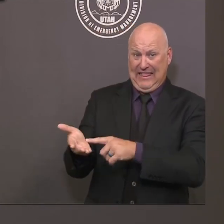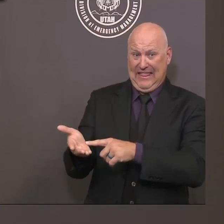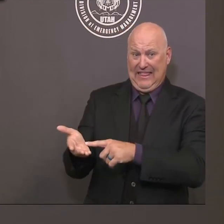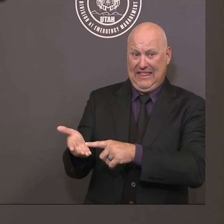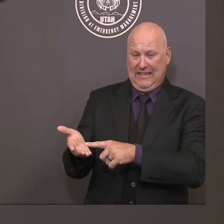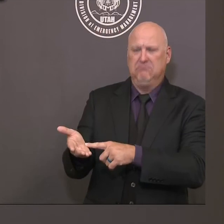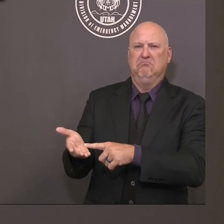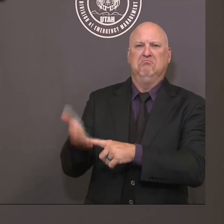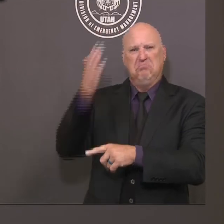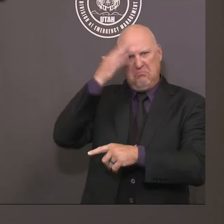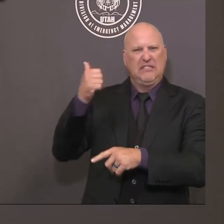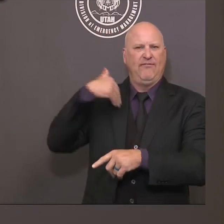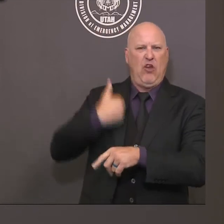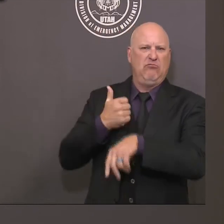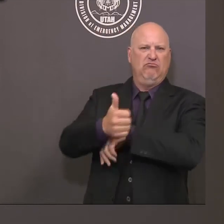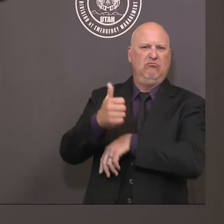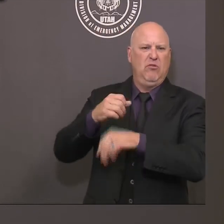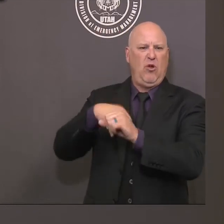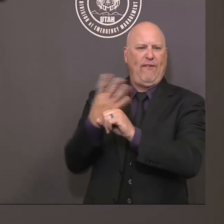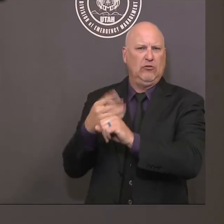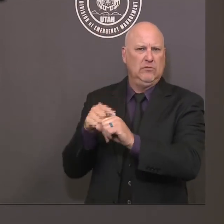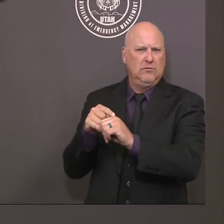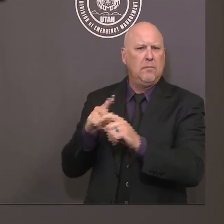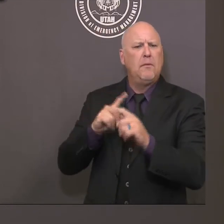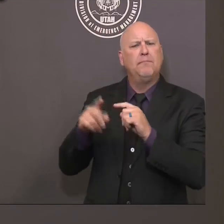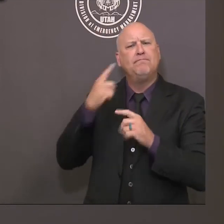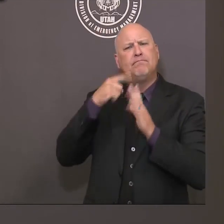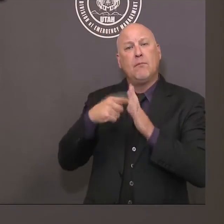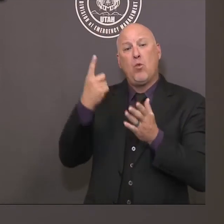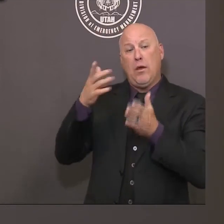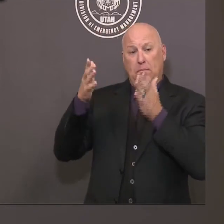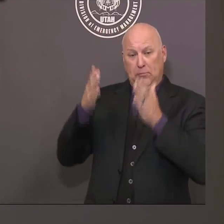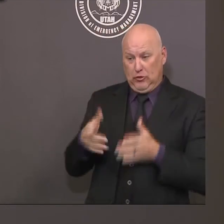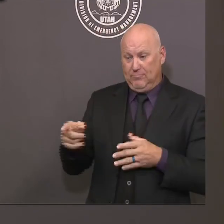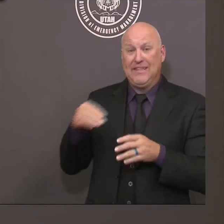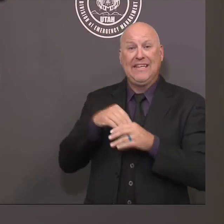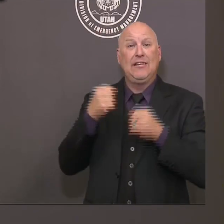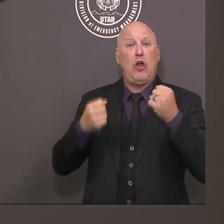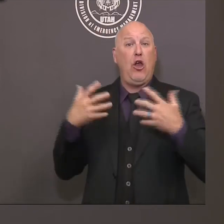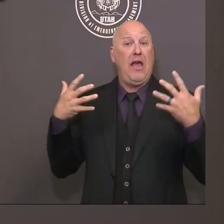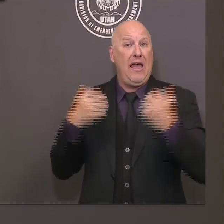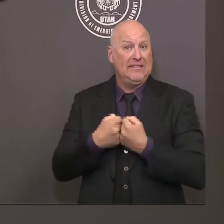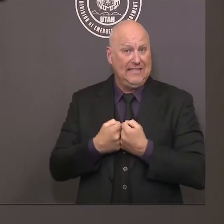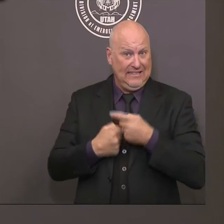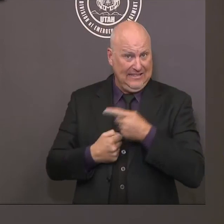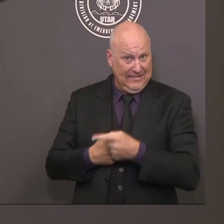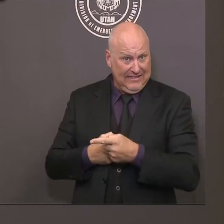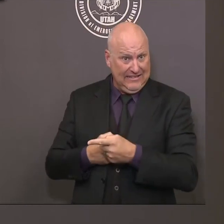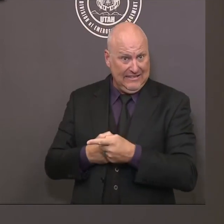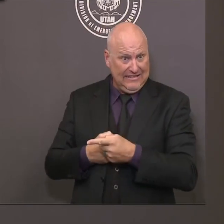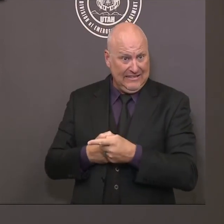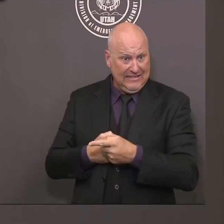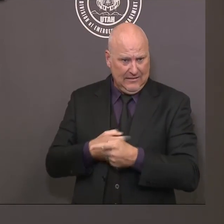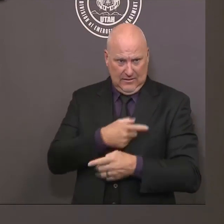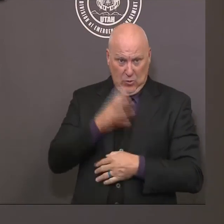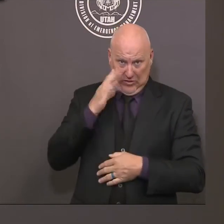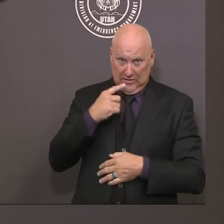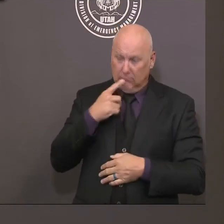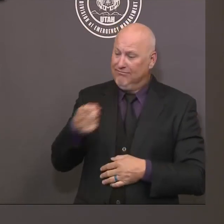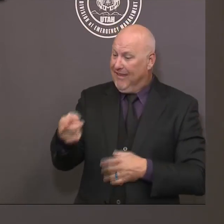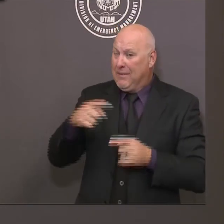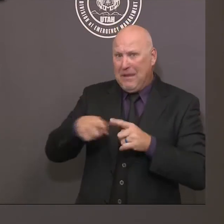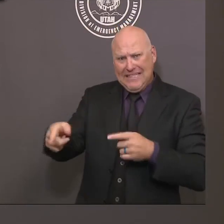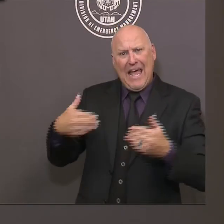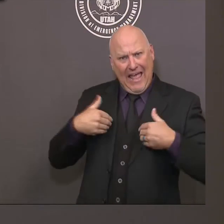car accident and they happen to have the virus, they'll say that it was their virus that caused their death, not the traffic accident. Can you speak